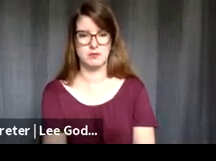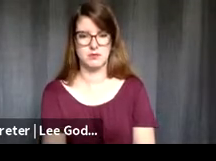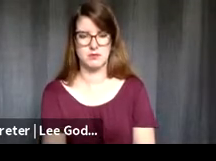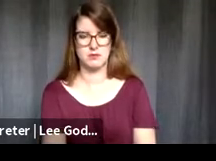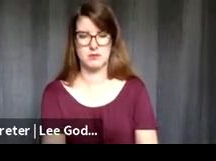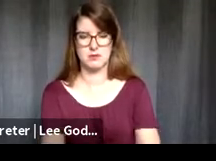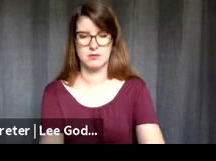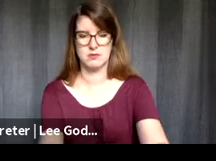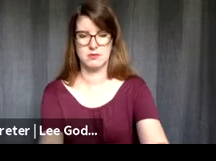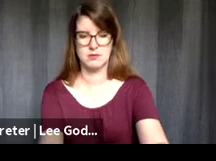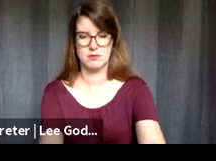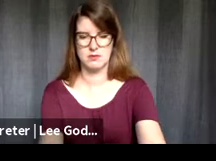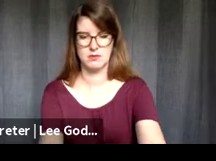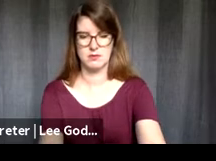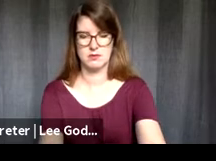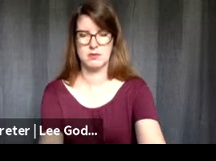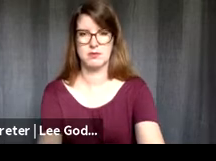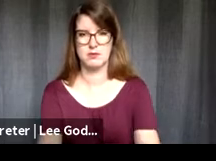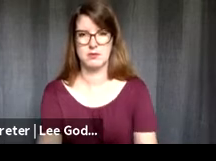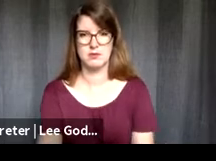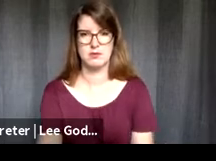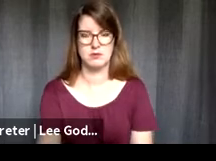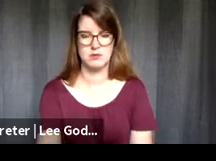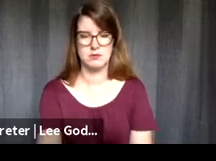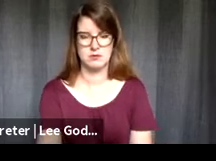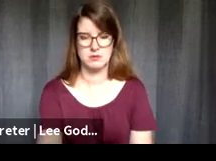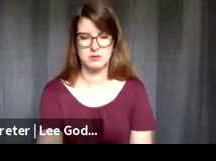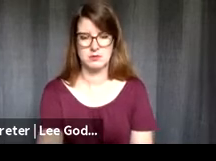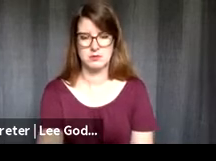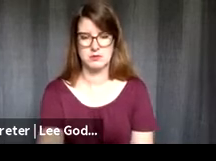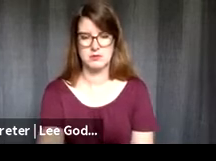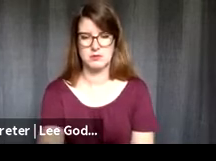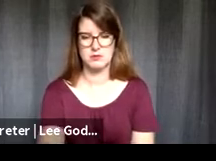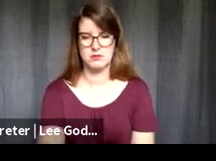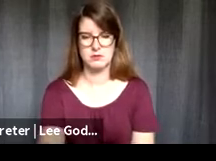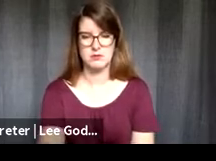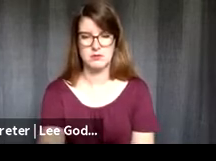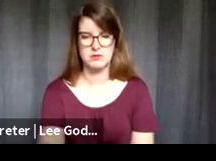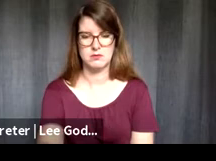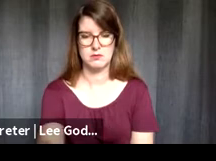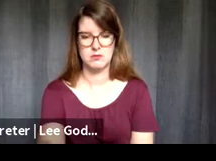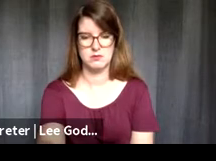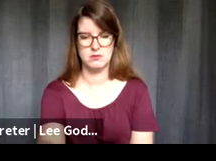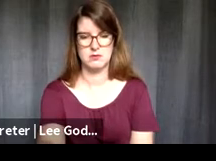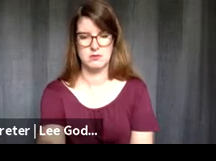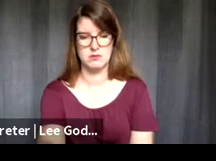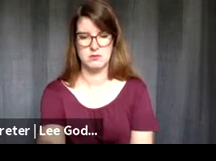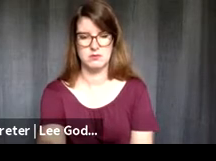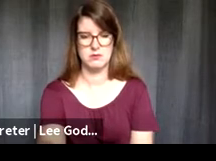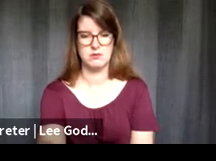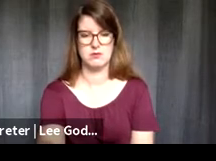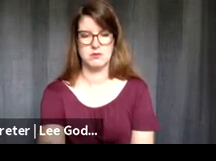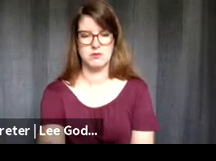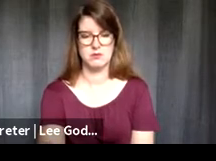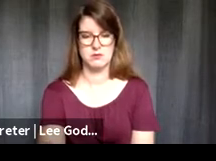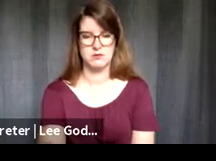not wear out, a treasure in heaven that will never fail, where no thief comes and no moth destroys. And we